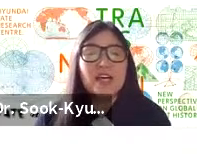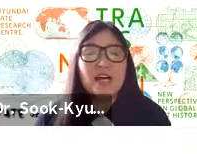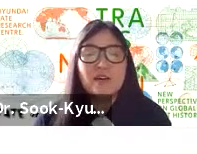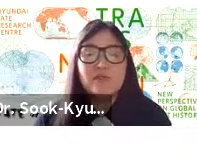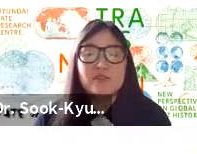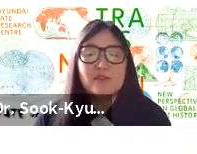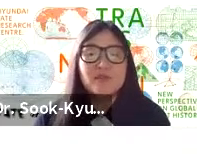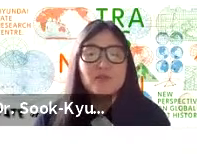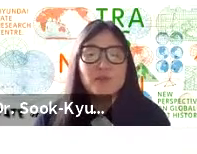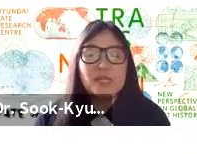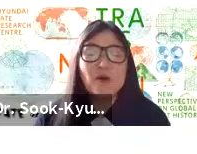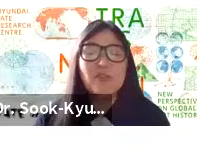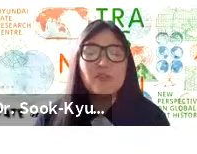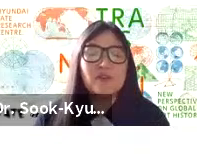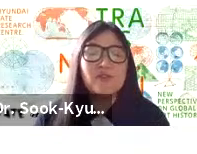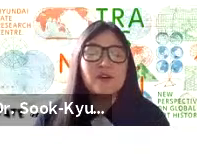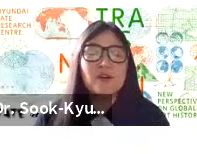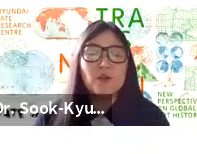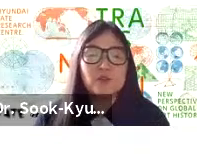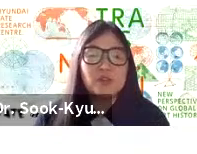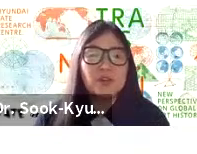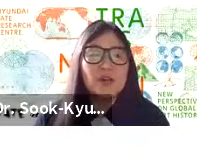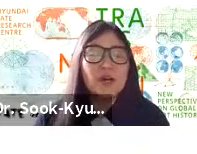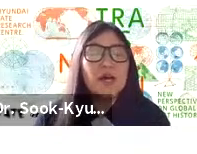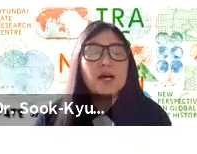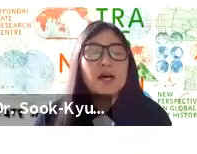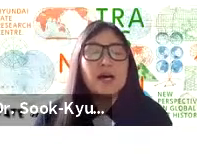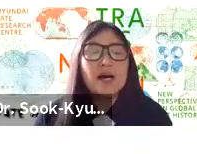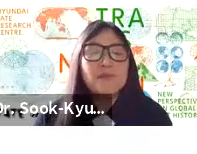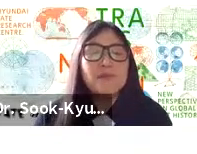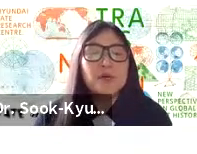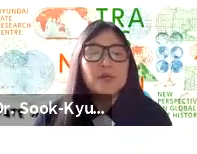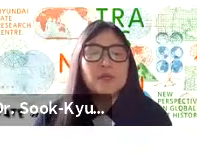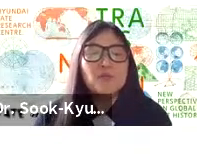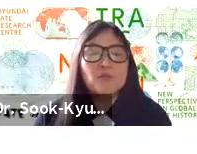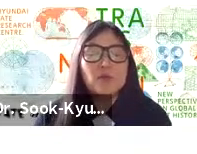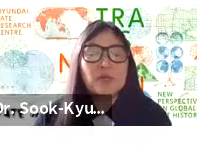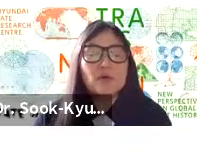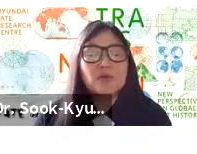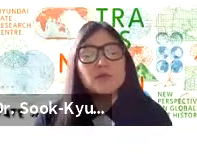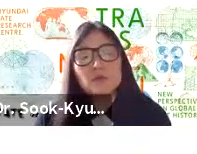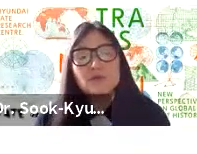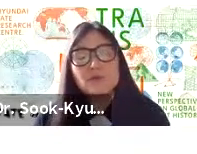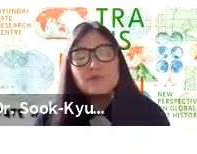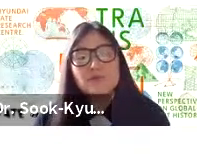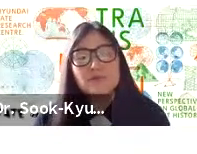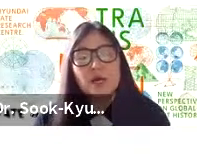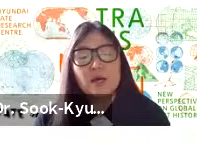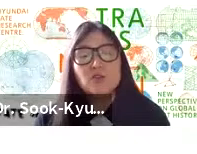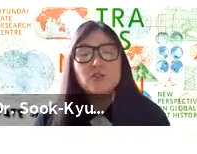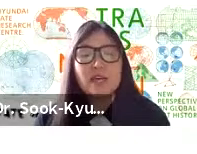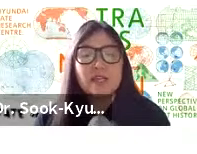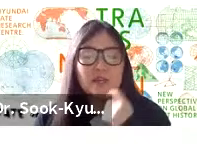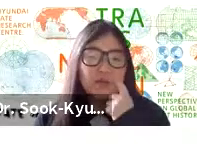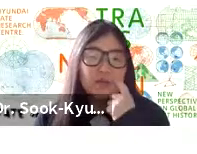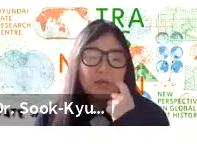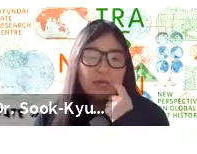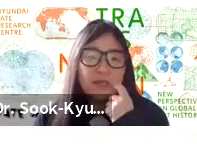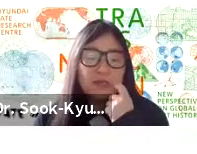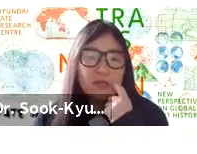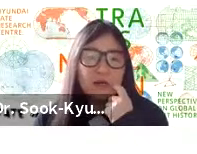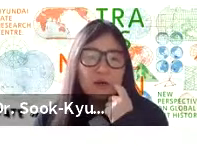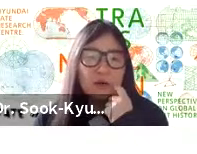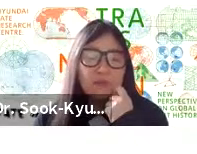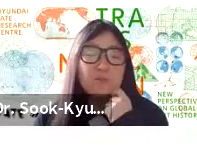gallery after so many months of closure. But we also, due to that closure,